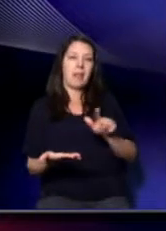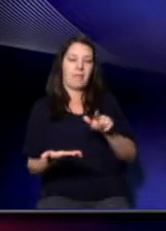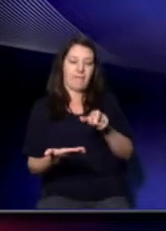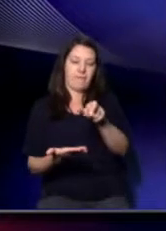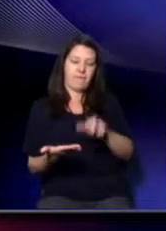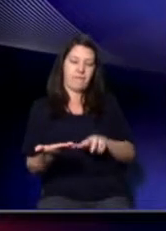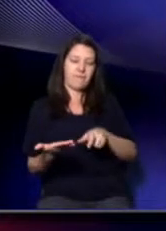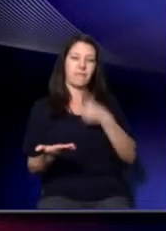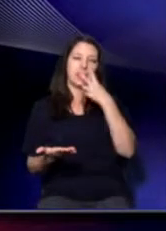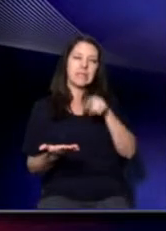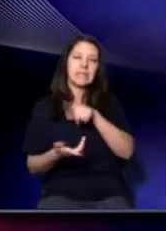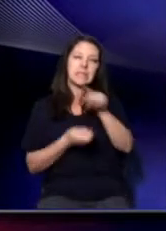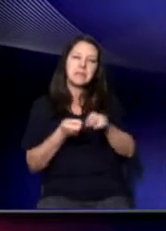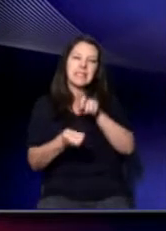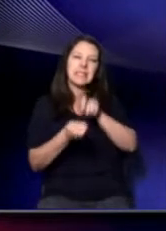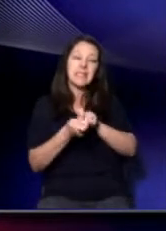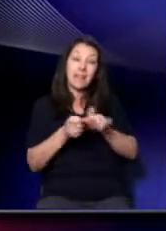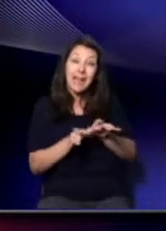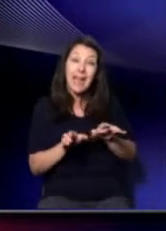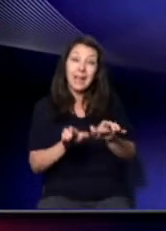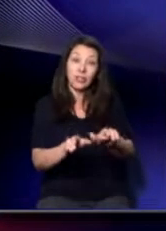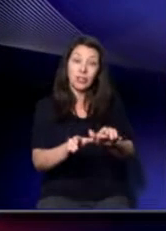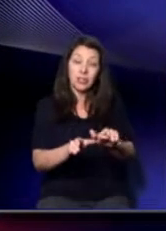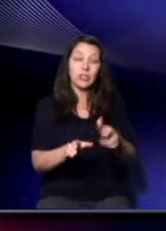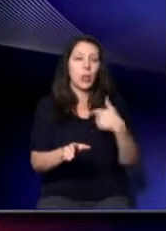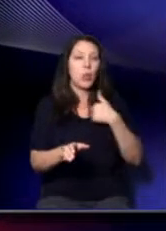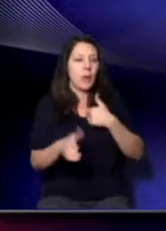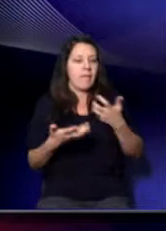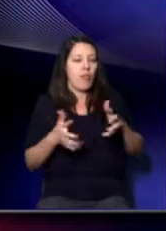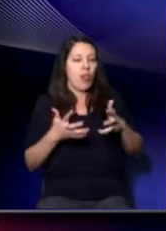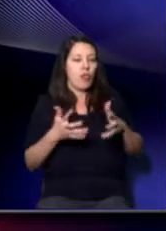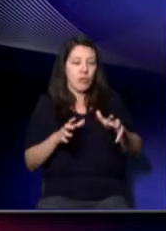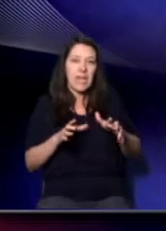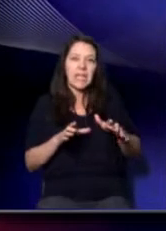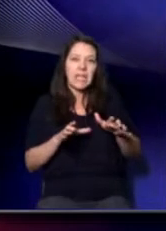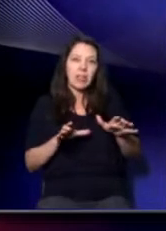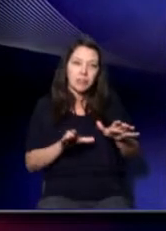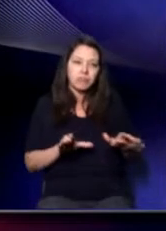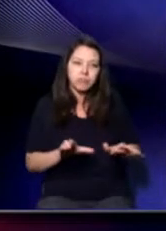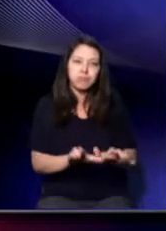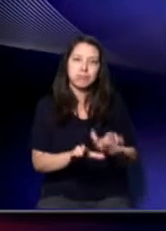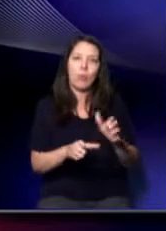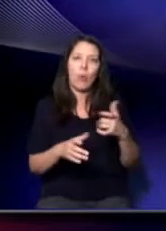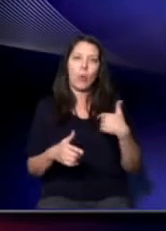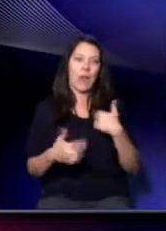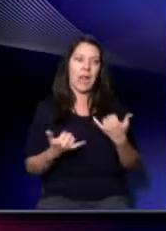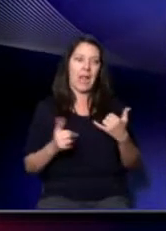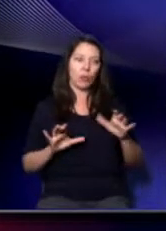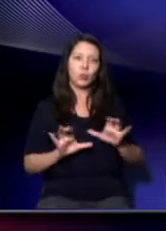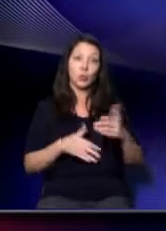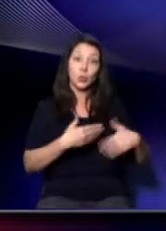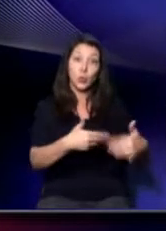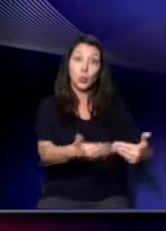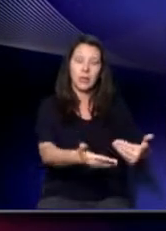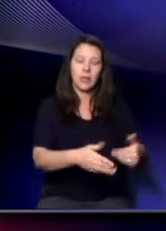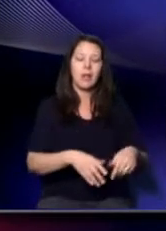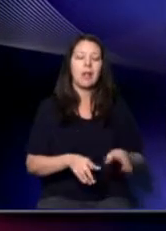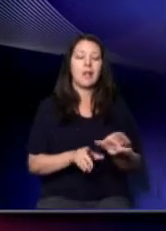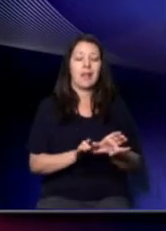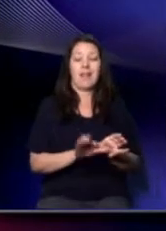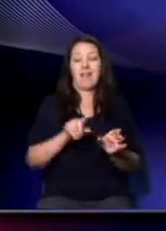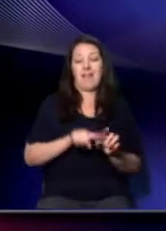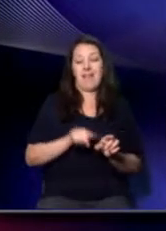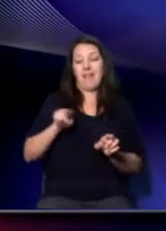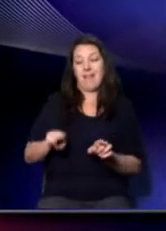the specific action that we have taken, that we are taking. And then on the right side, why are